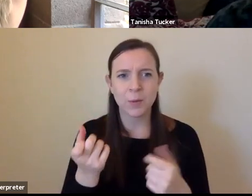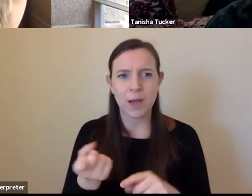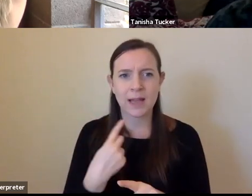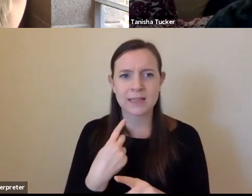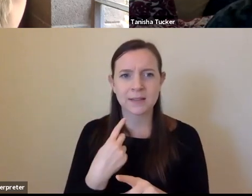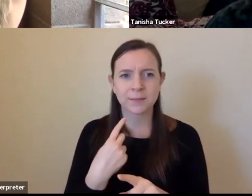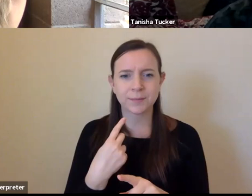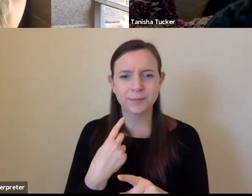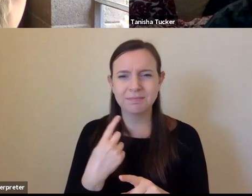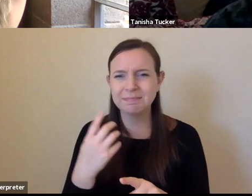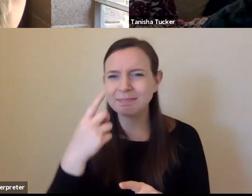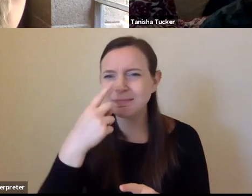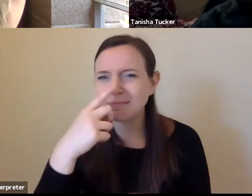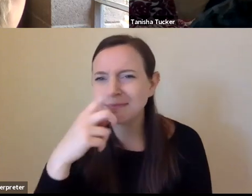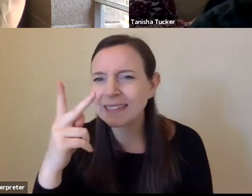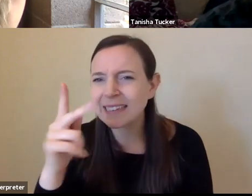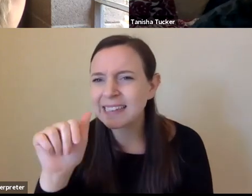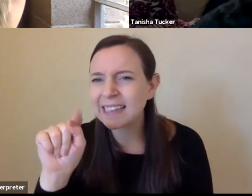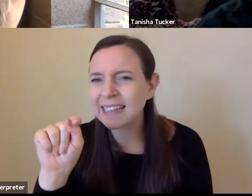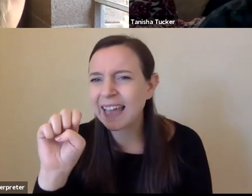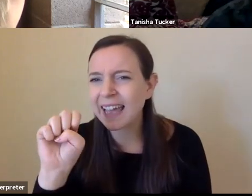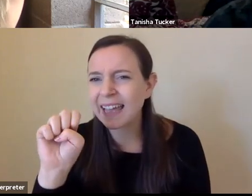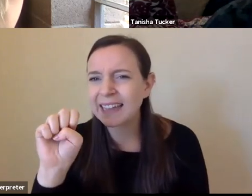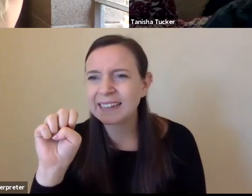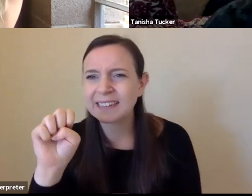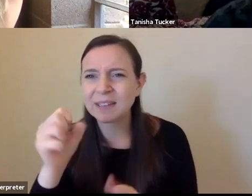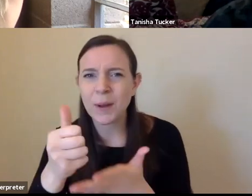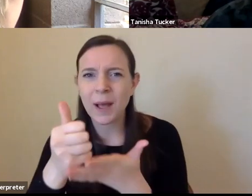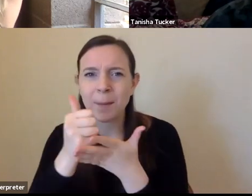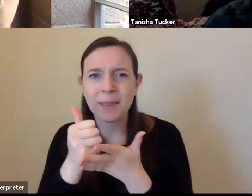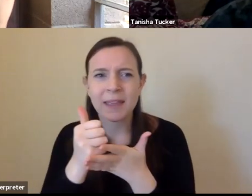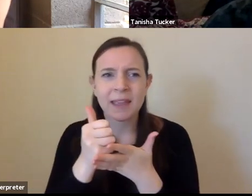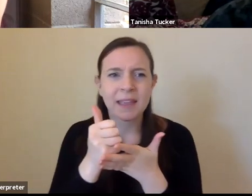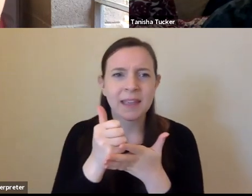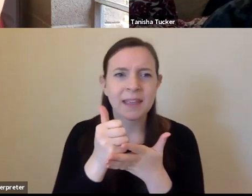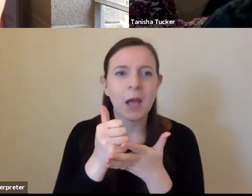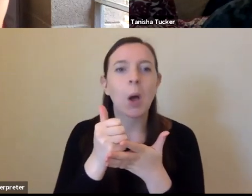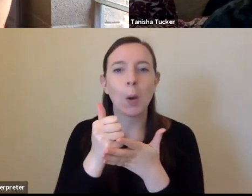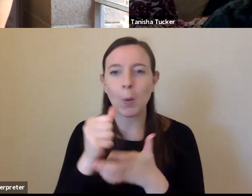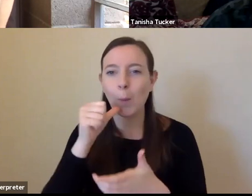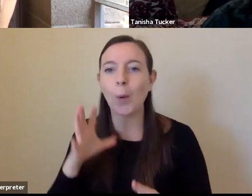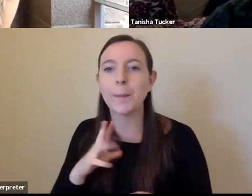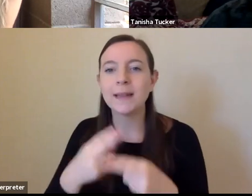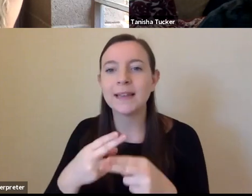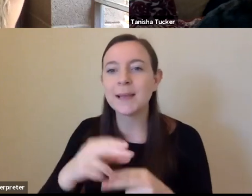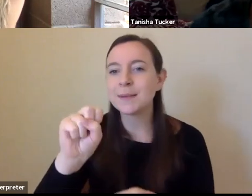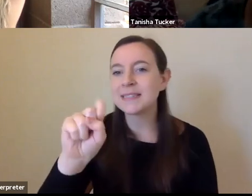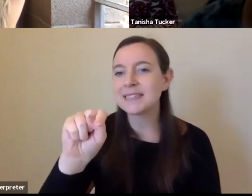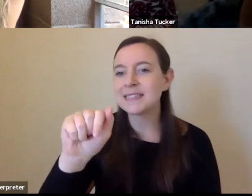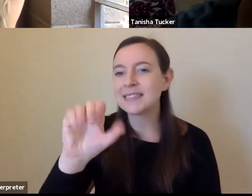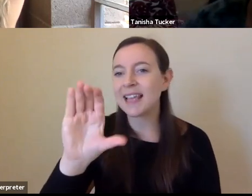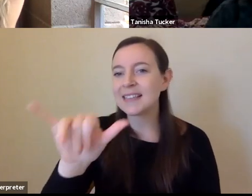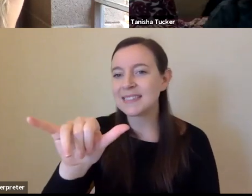So Kate, can you help me? Here, I'll just unmute you. There we go. We've got a question from Stacy. Oh,